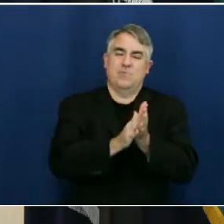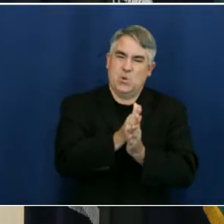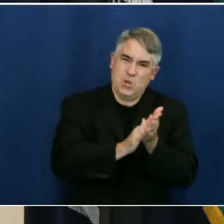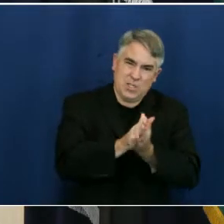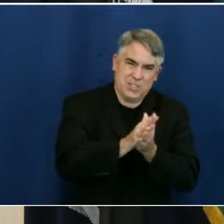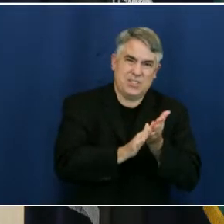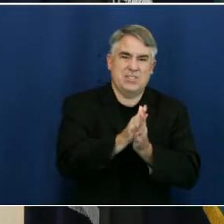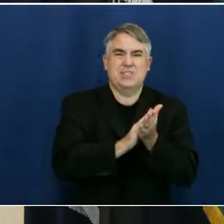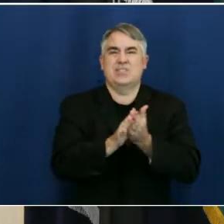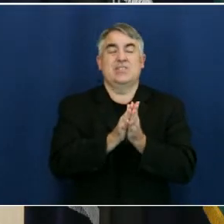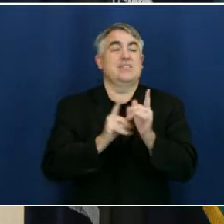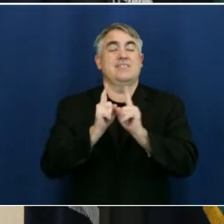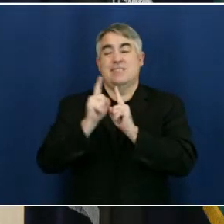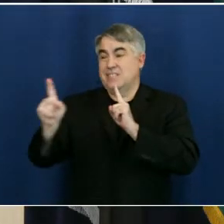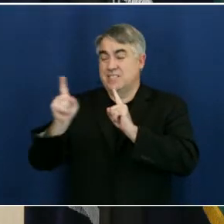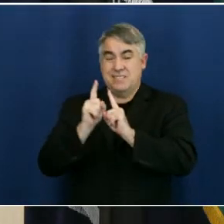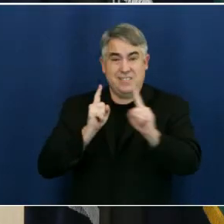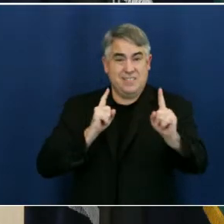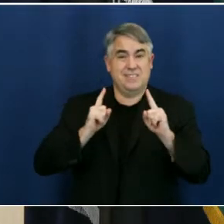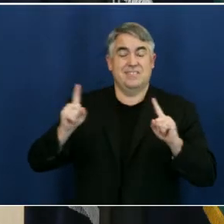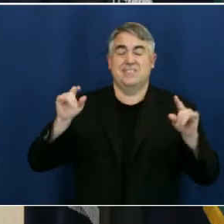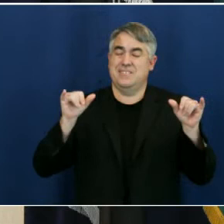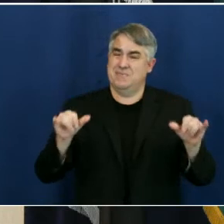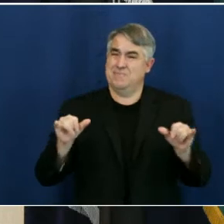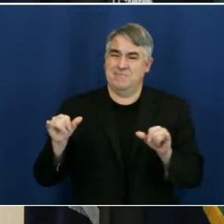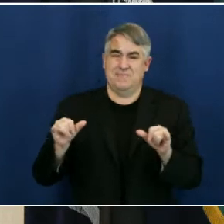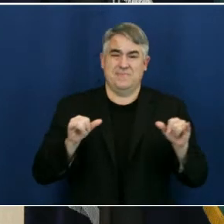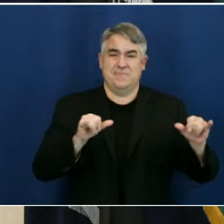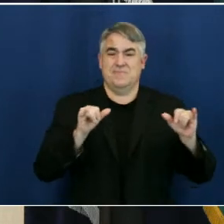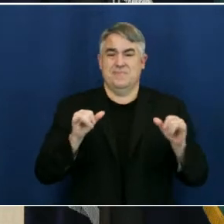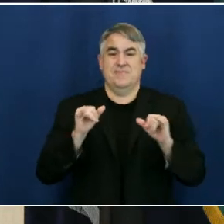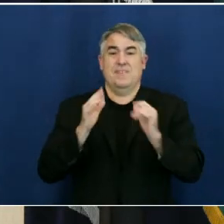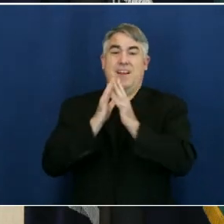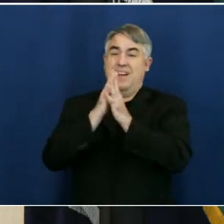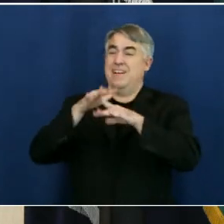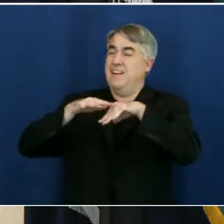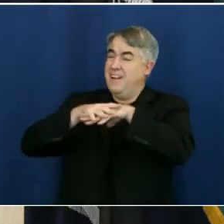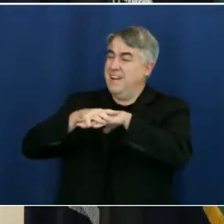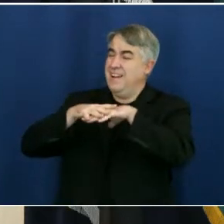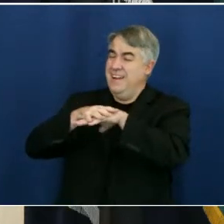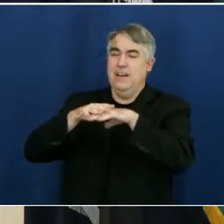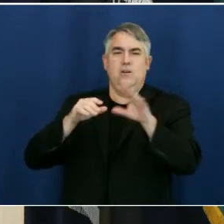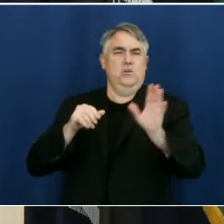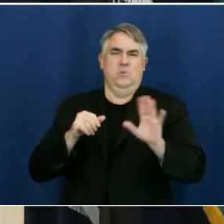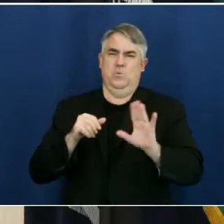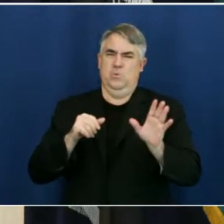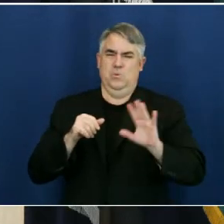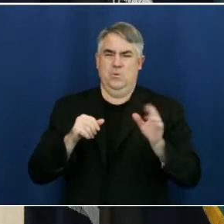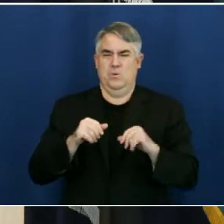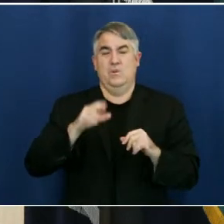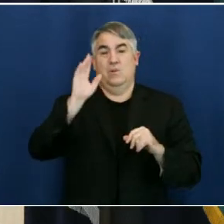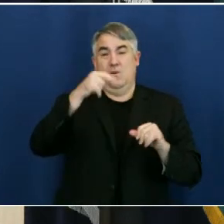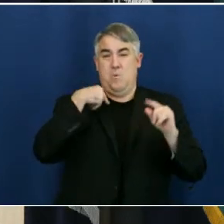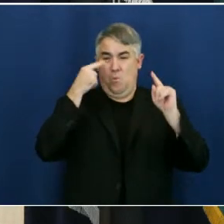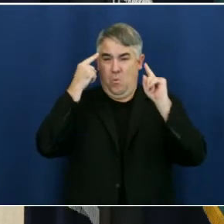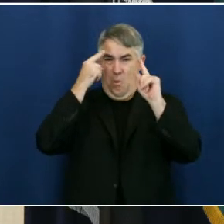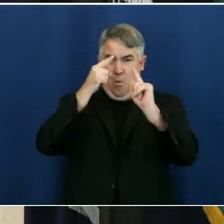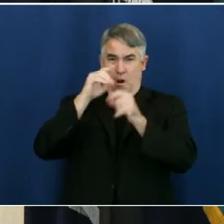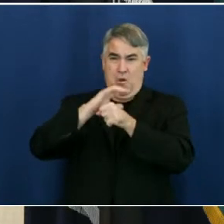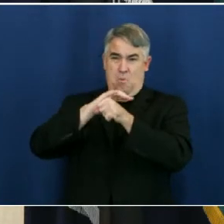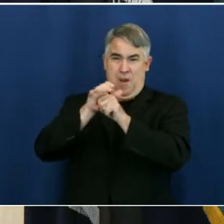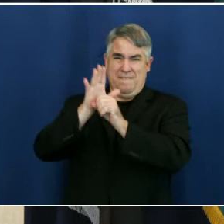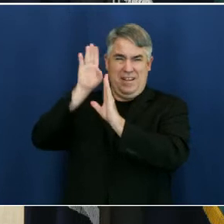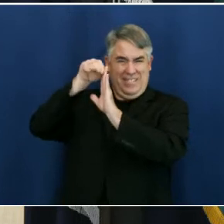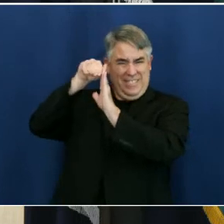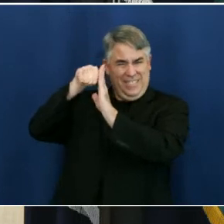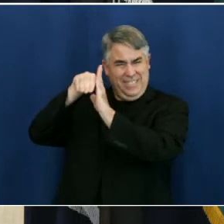and avoid high-risk settings in order to keep the trajectory and forward momentum that we've gained